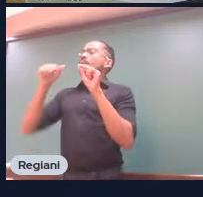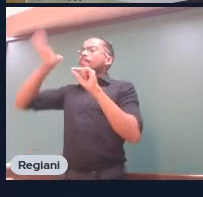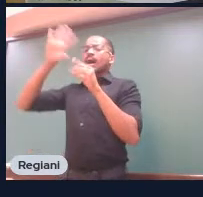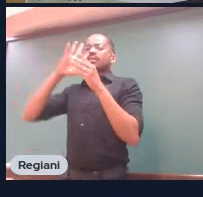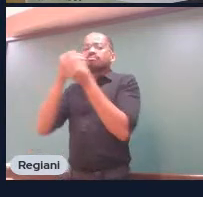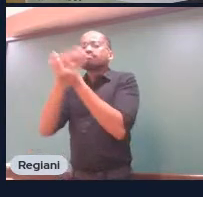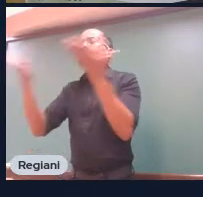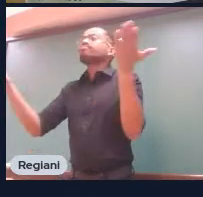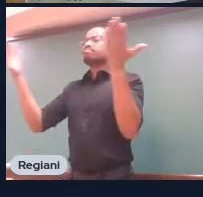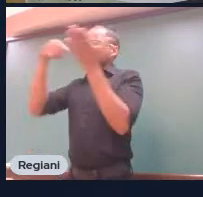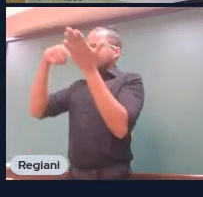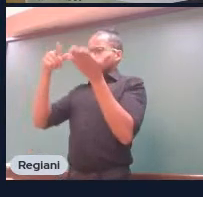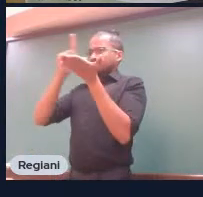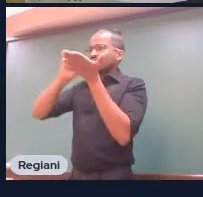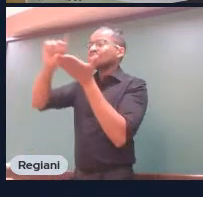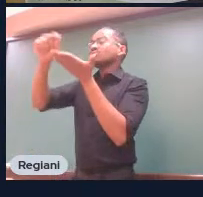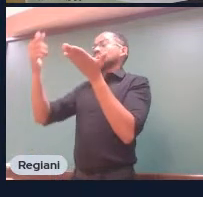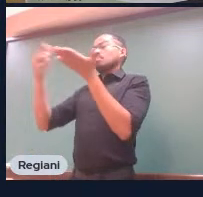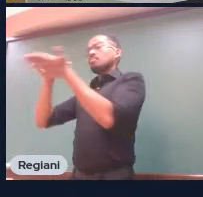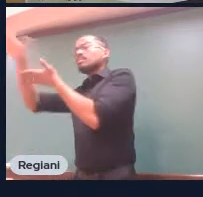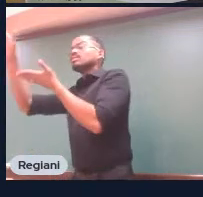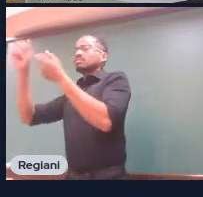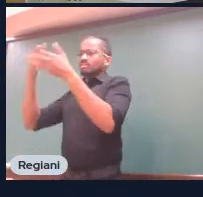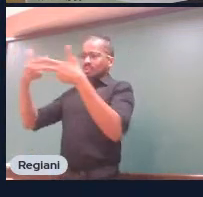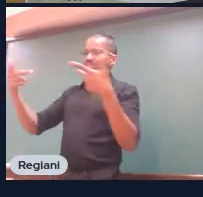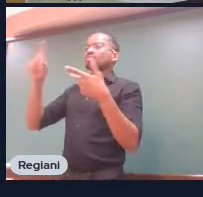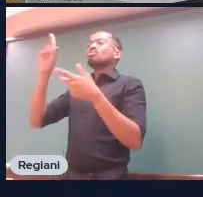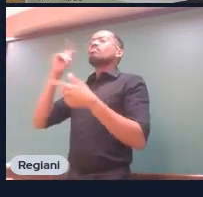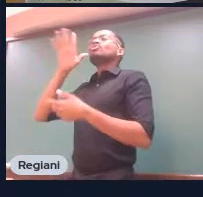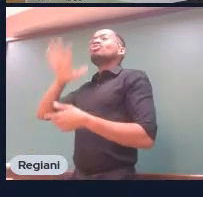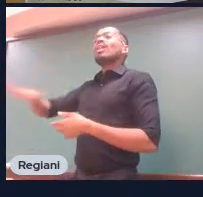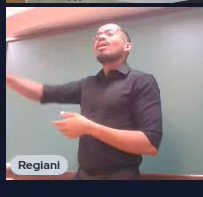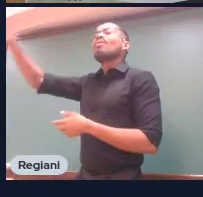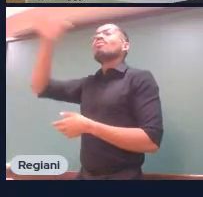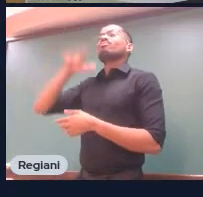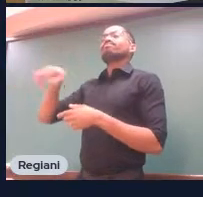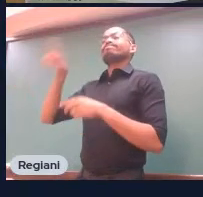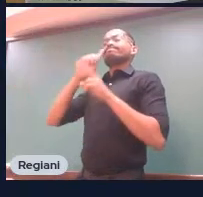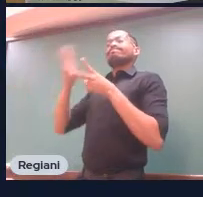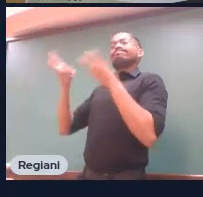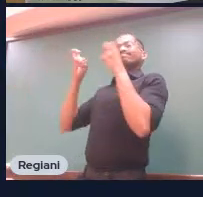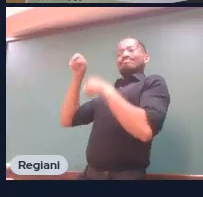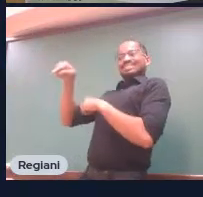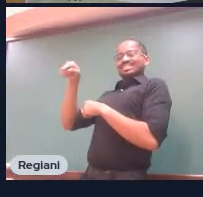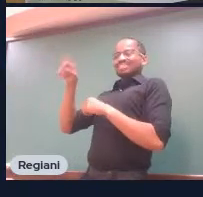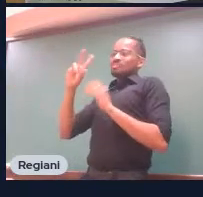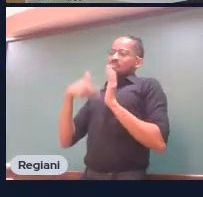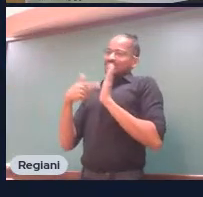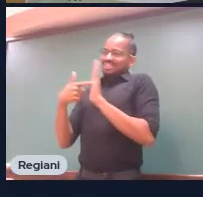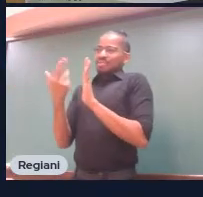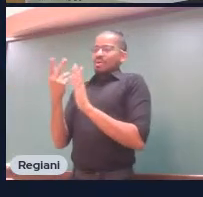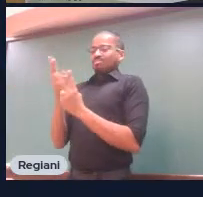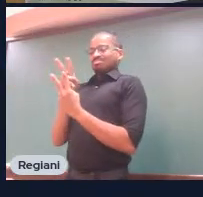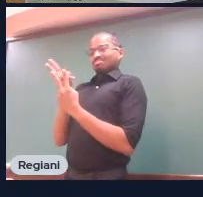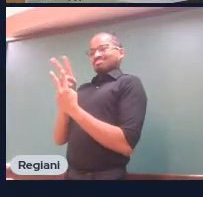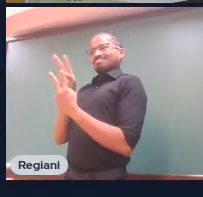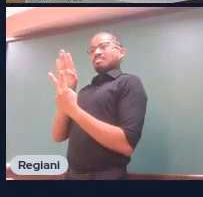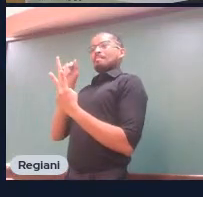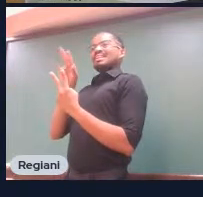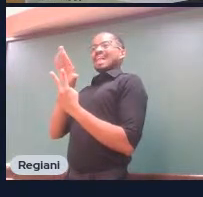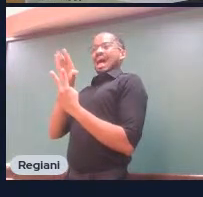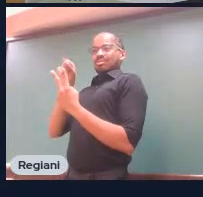give you an idea of the way I will proceed through the talk, it will announce in binary fashion